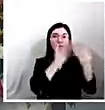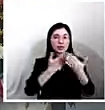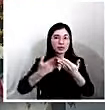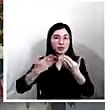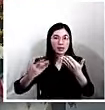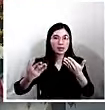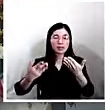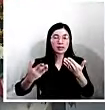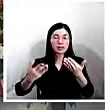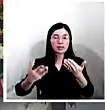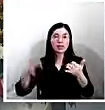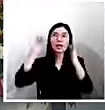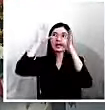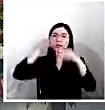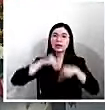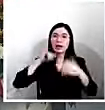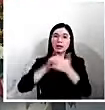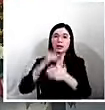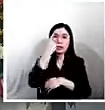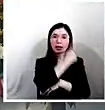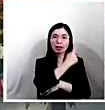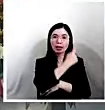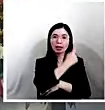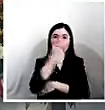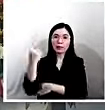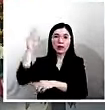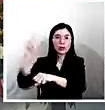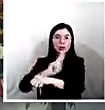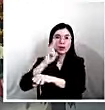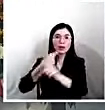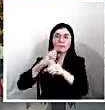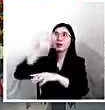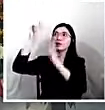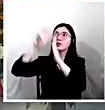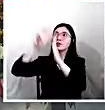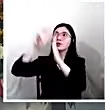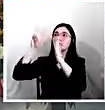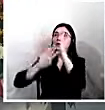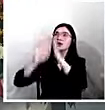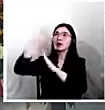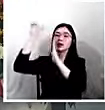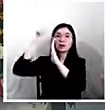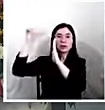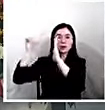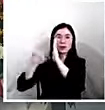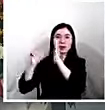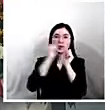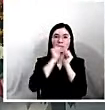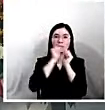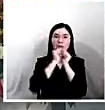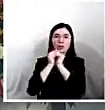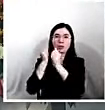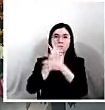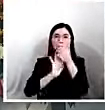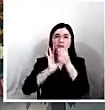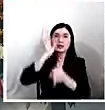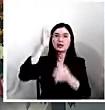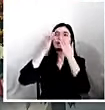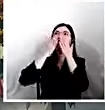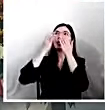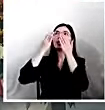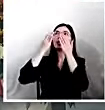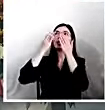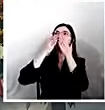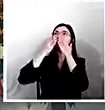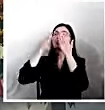and grant that anyone who uses them in accordance with your will and your law, and with the spirit of thanksgiving,